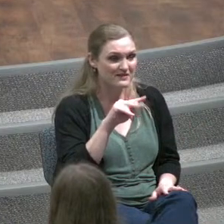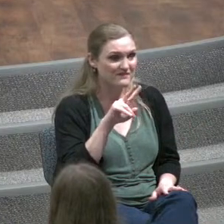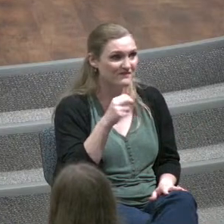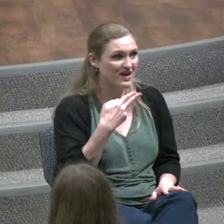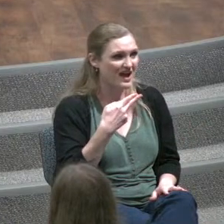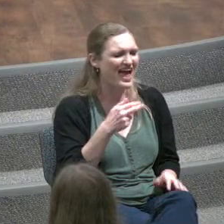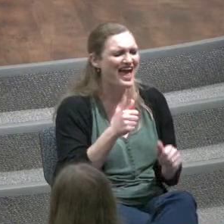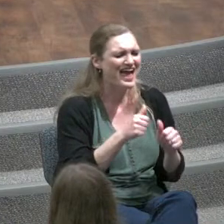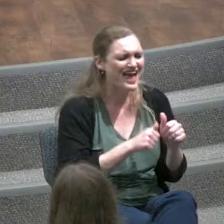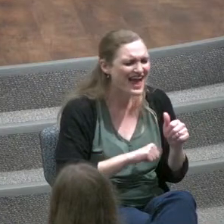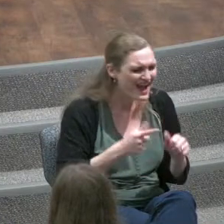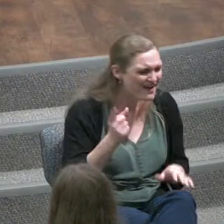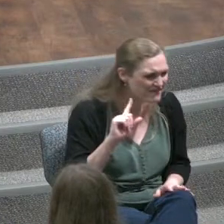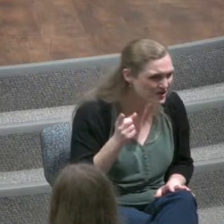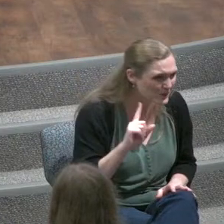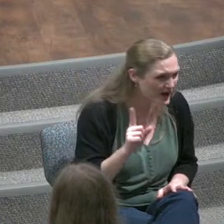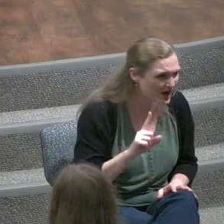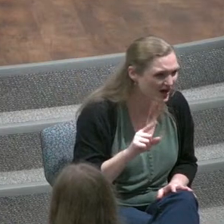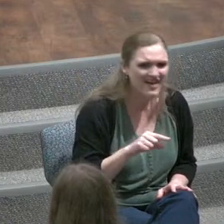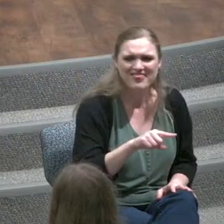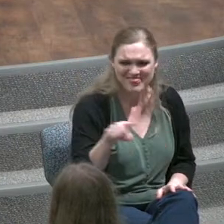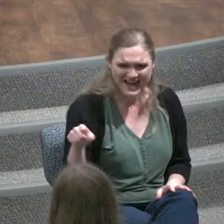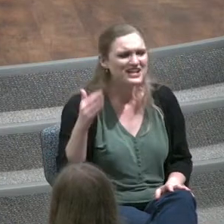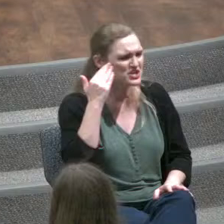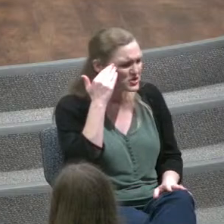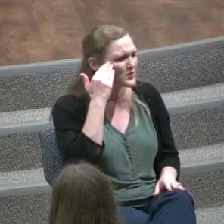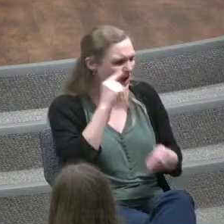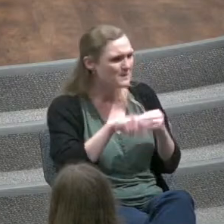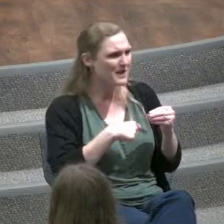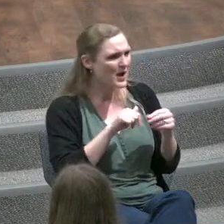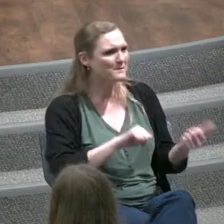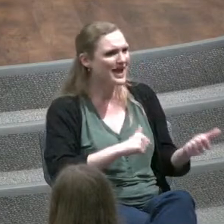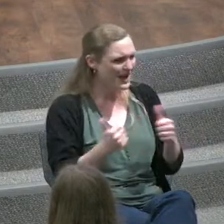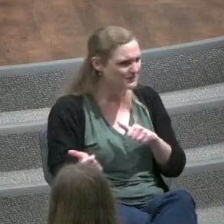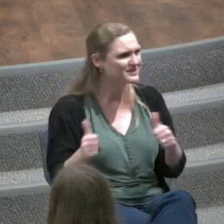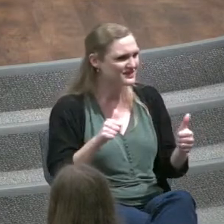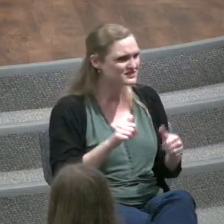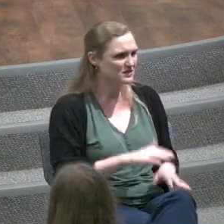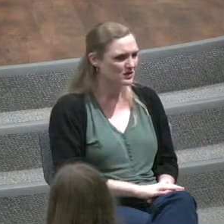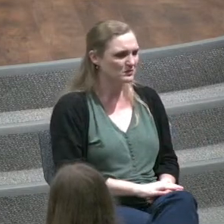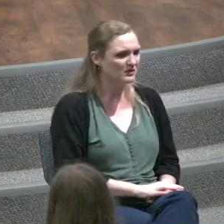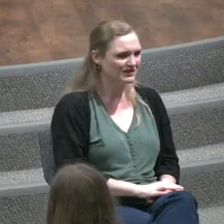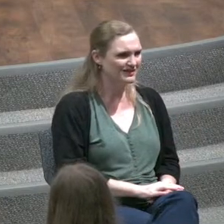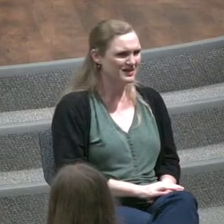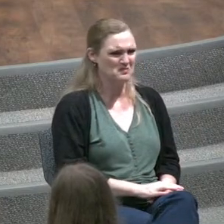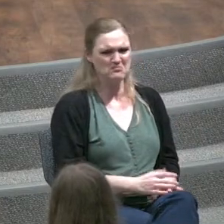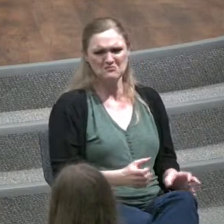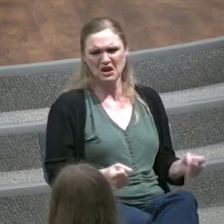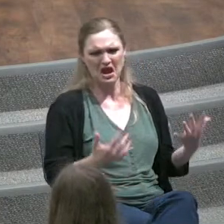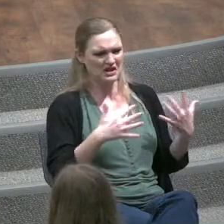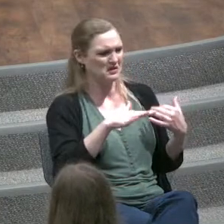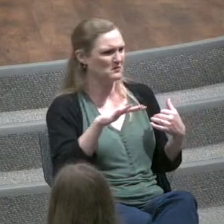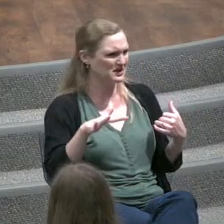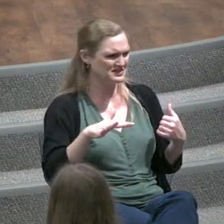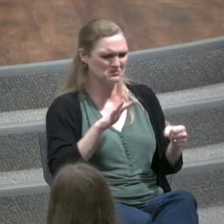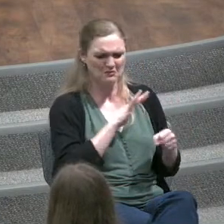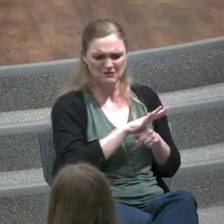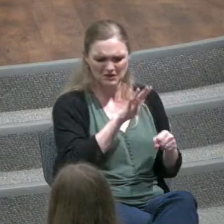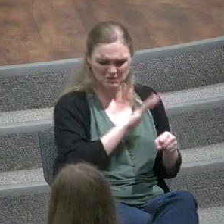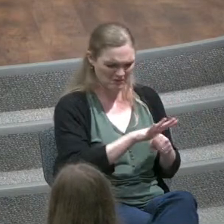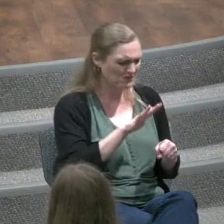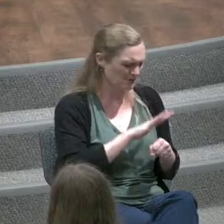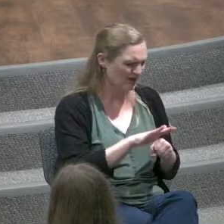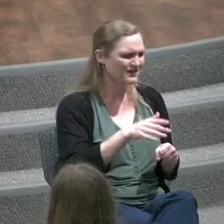everywhere. The concept of baptism was not foreign to the Jews. And so there would have been ample places